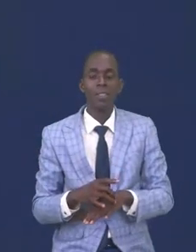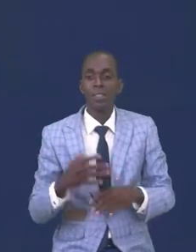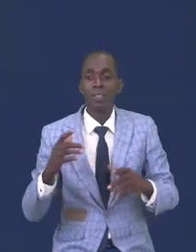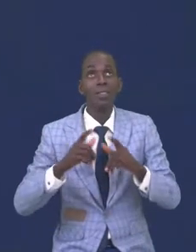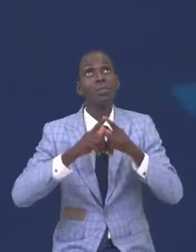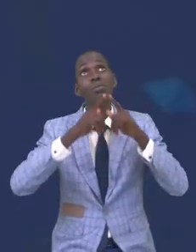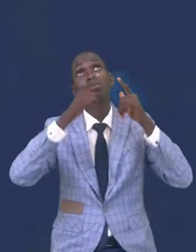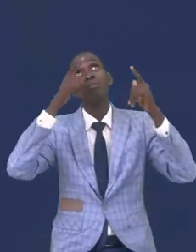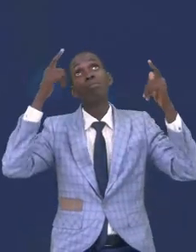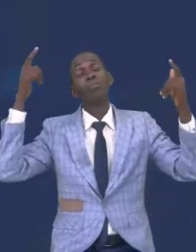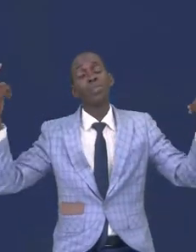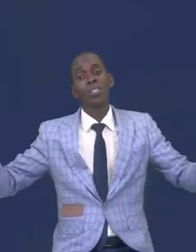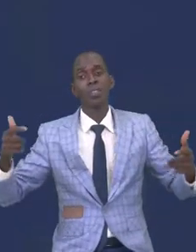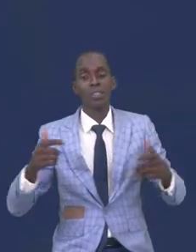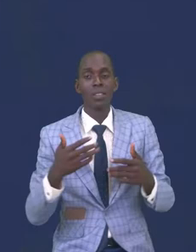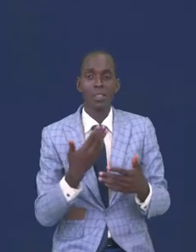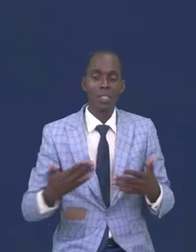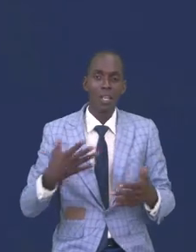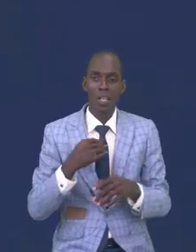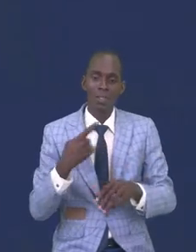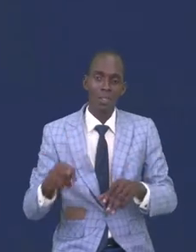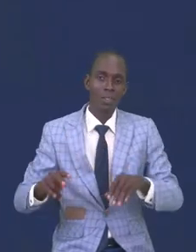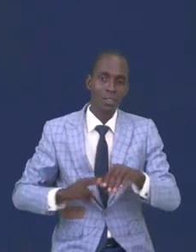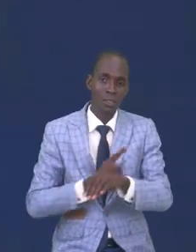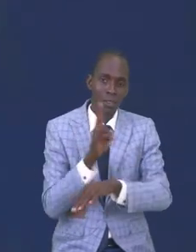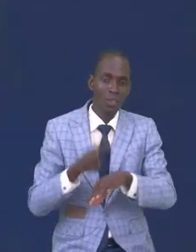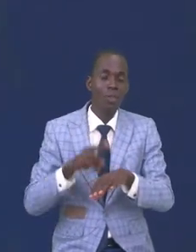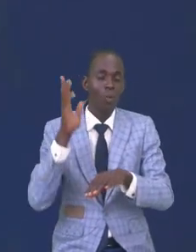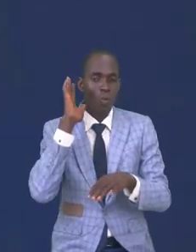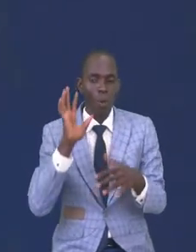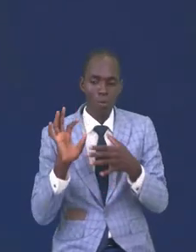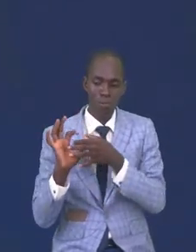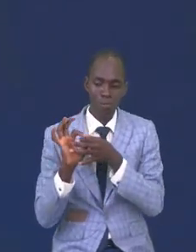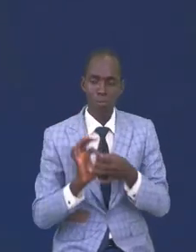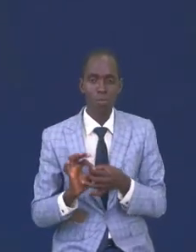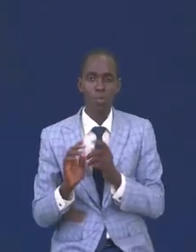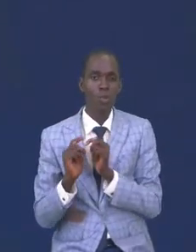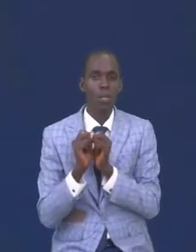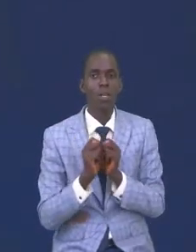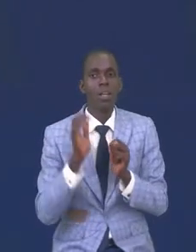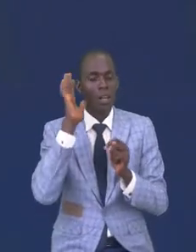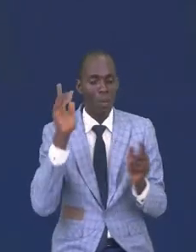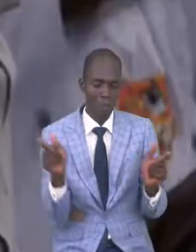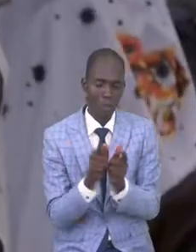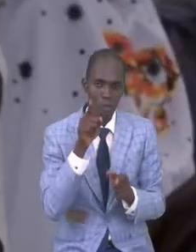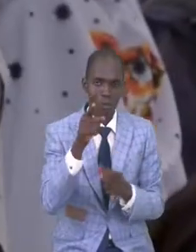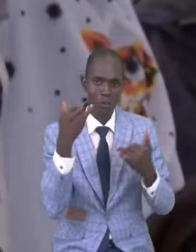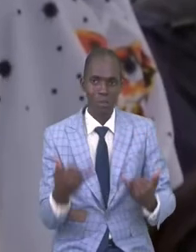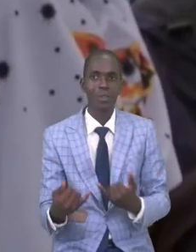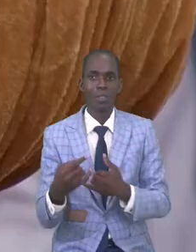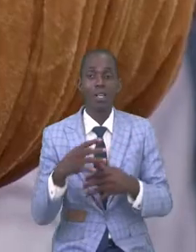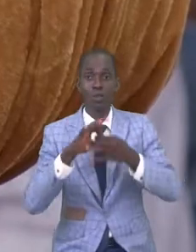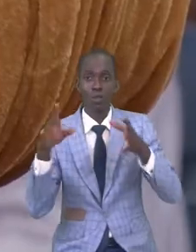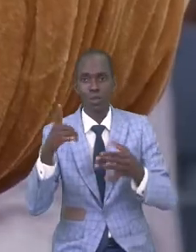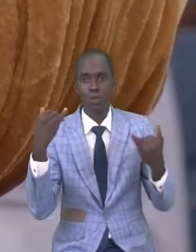supernatural and natural will combine together and loose you today.